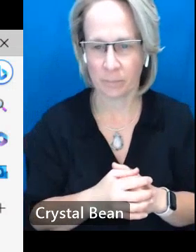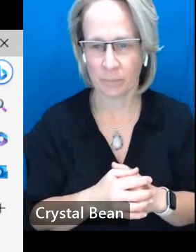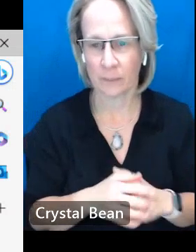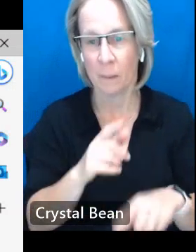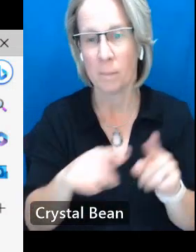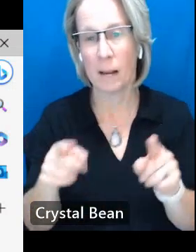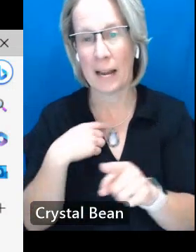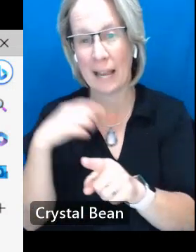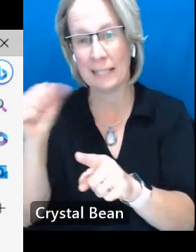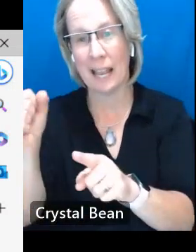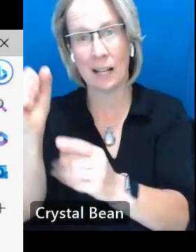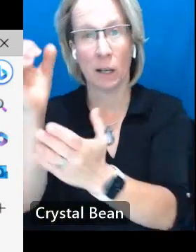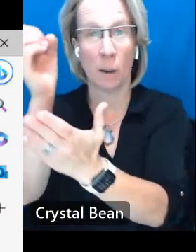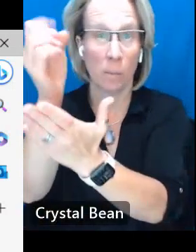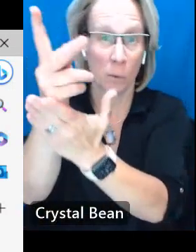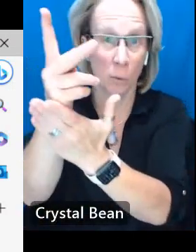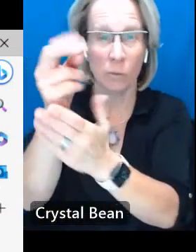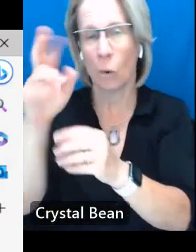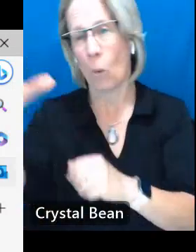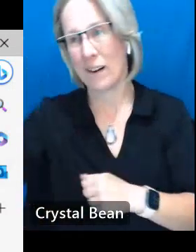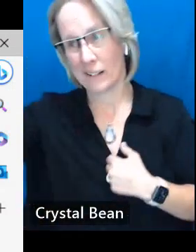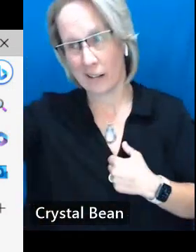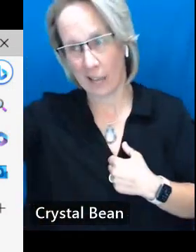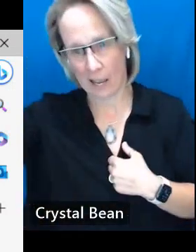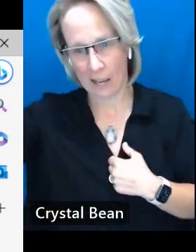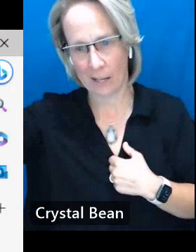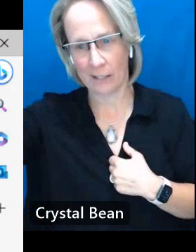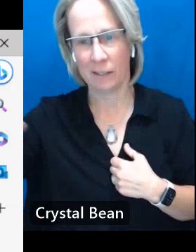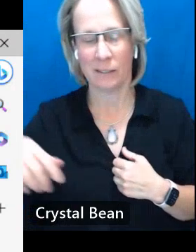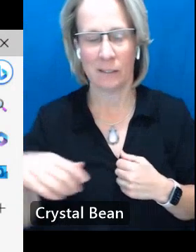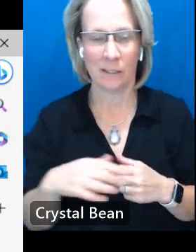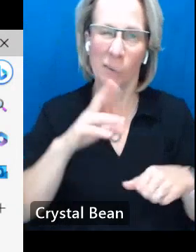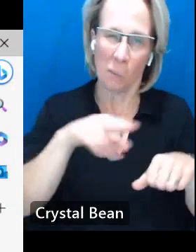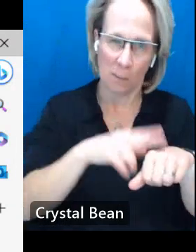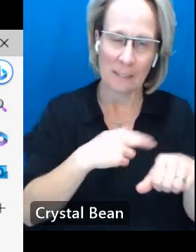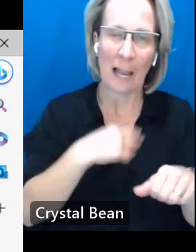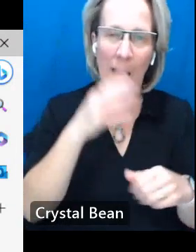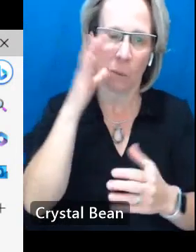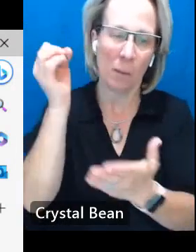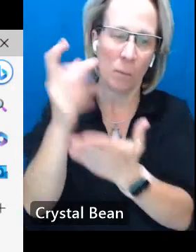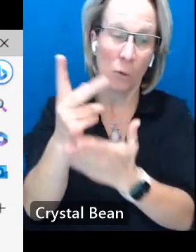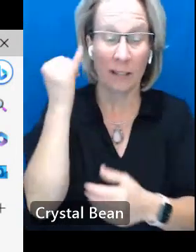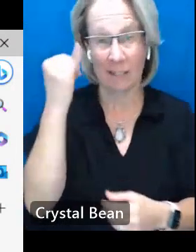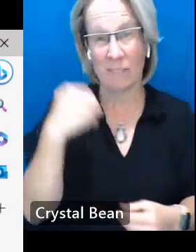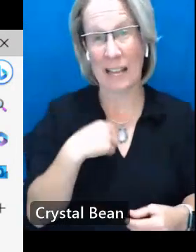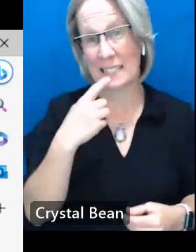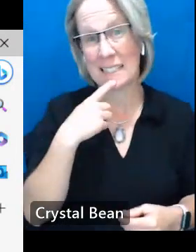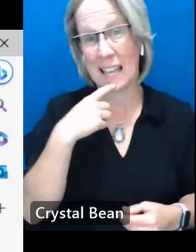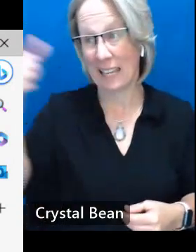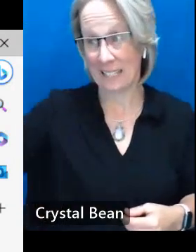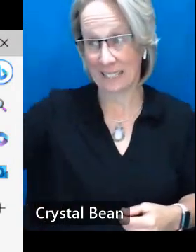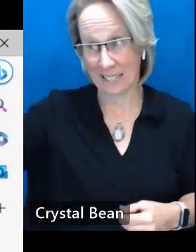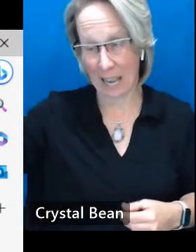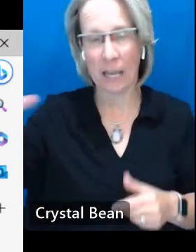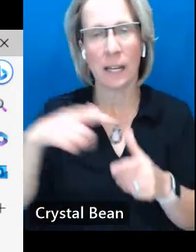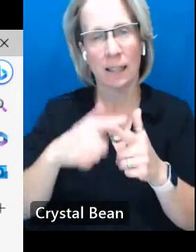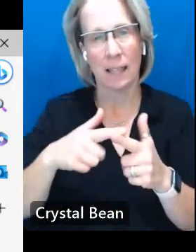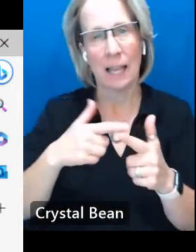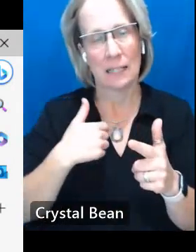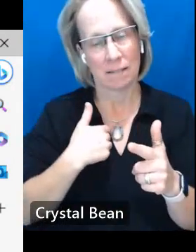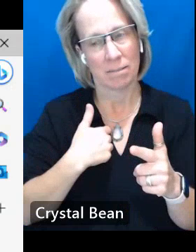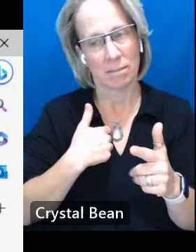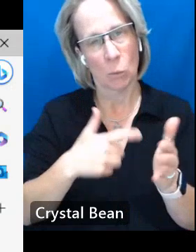it or deny it. Usually I'm going to approve it. If I say, oh, I'm going to deny this, I am required